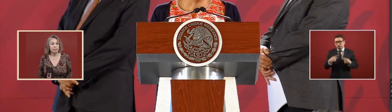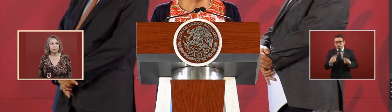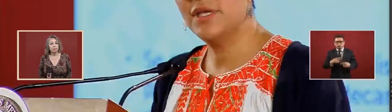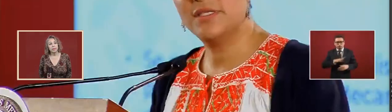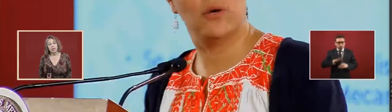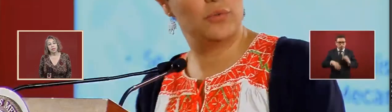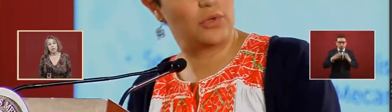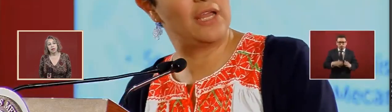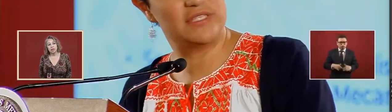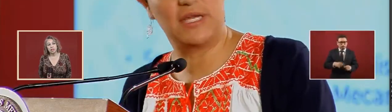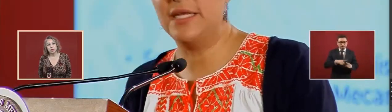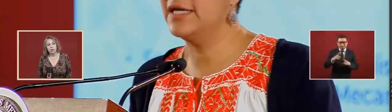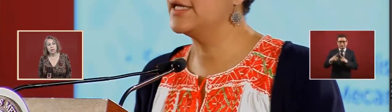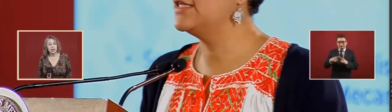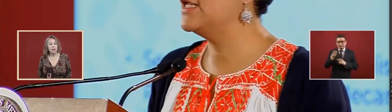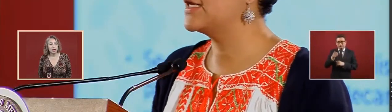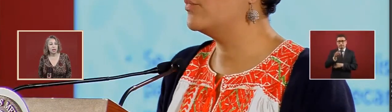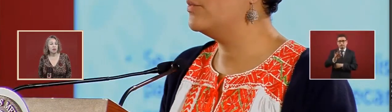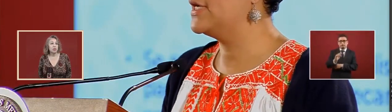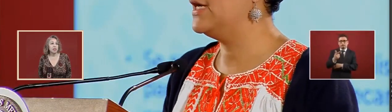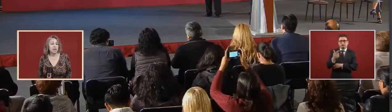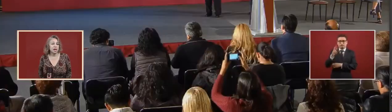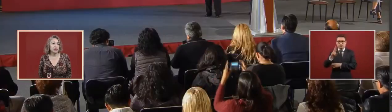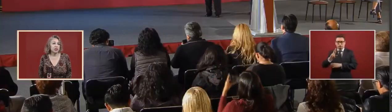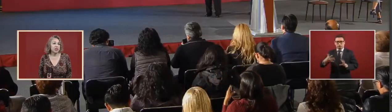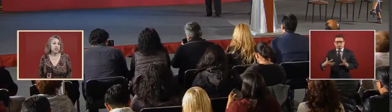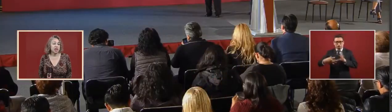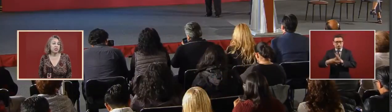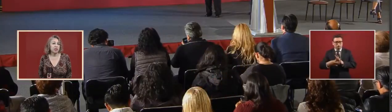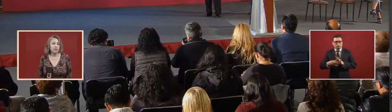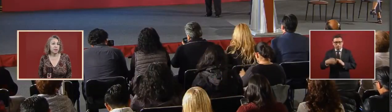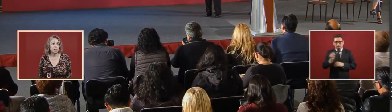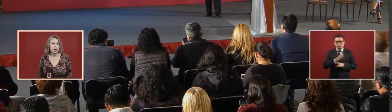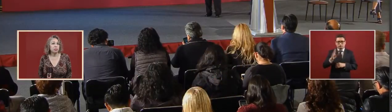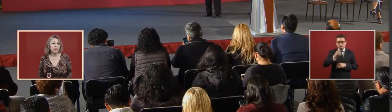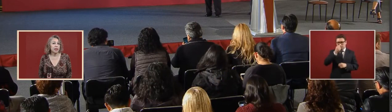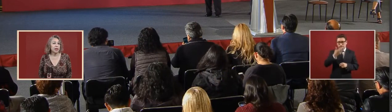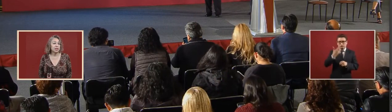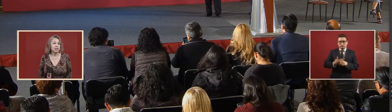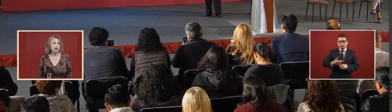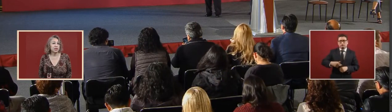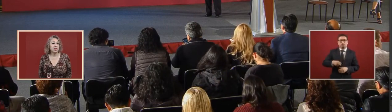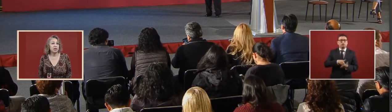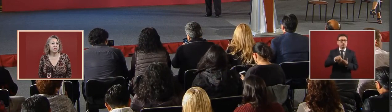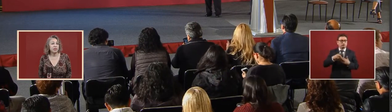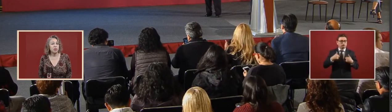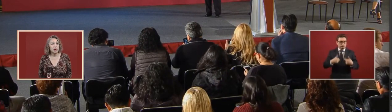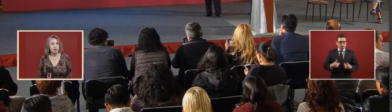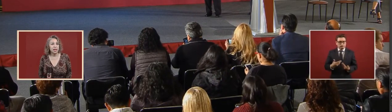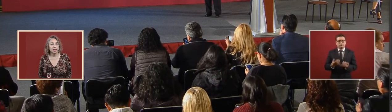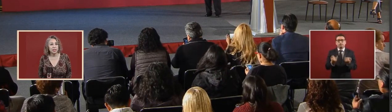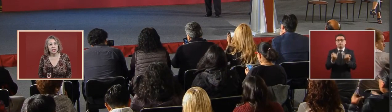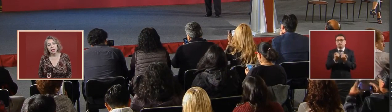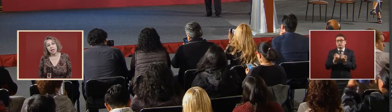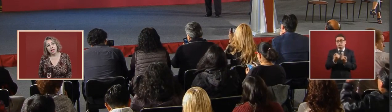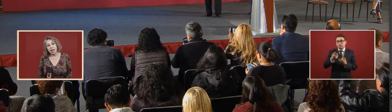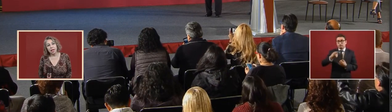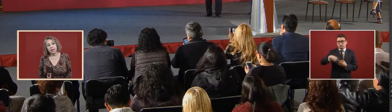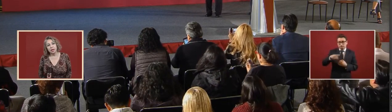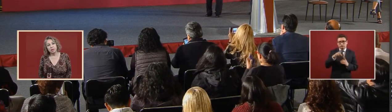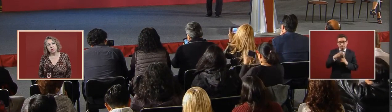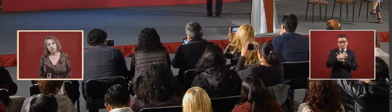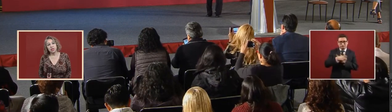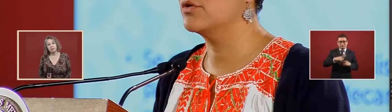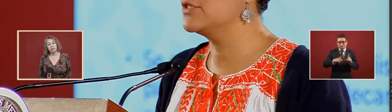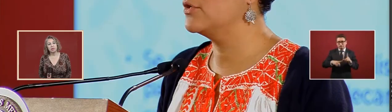forensics. Consequently, along with the Attorney General of the Republic and Secretary of Human Rights and